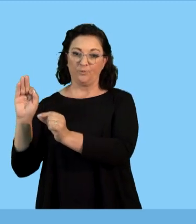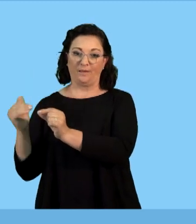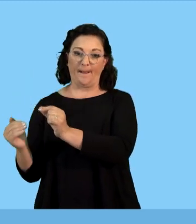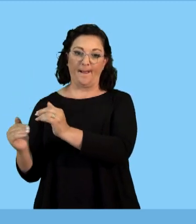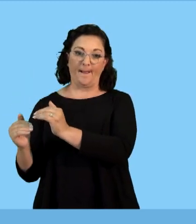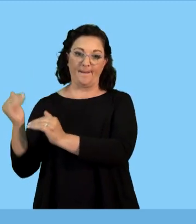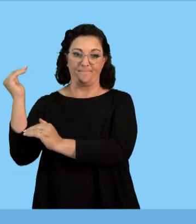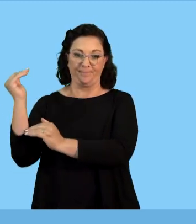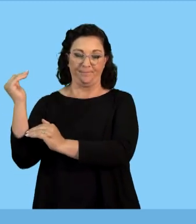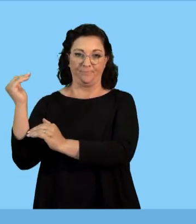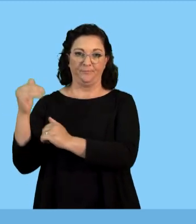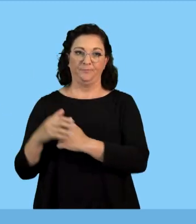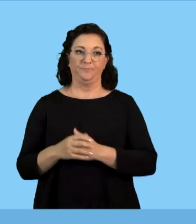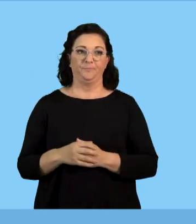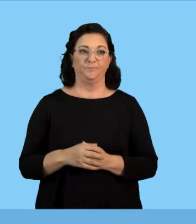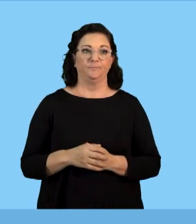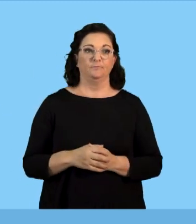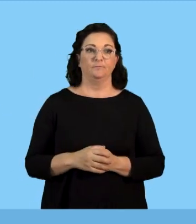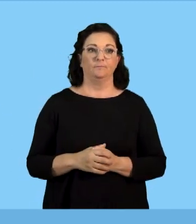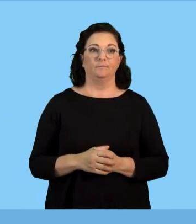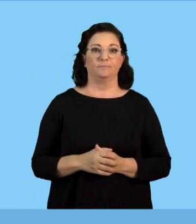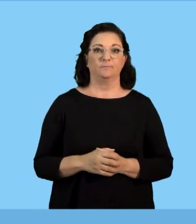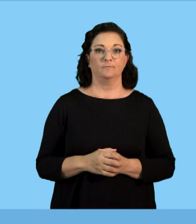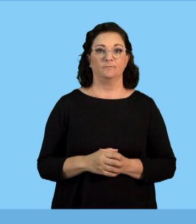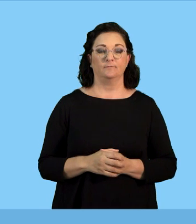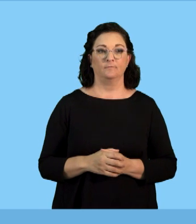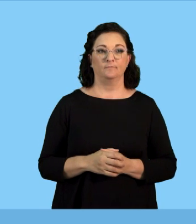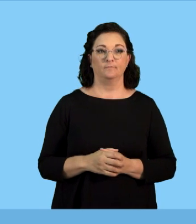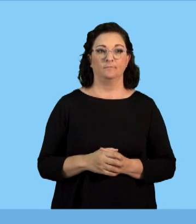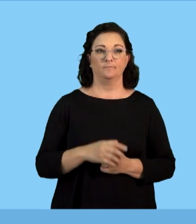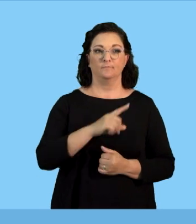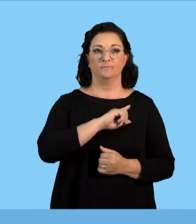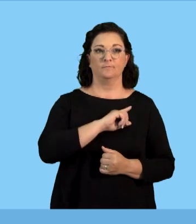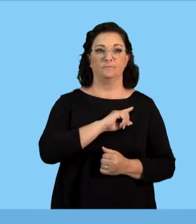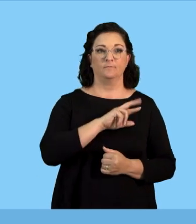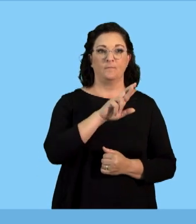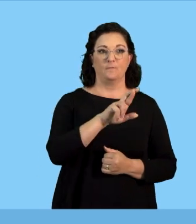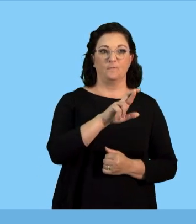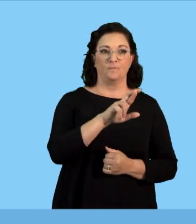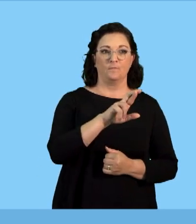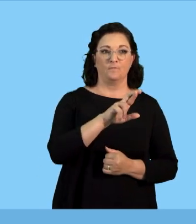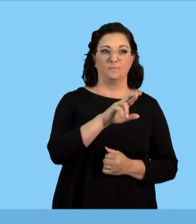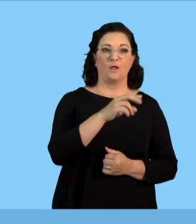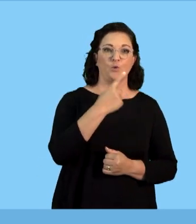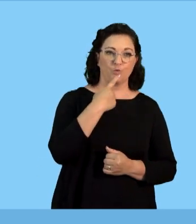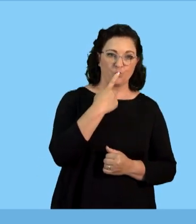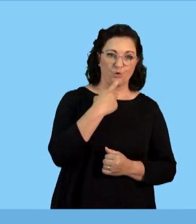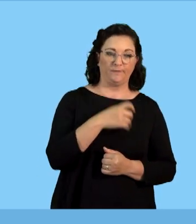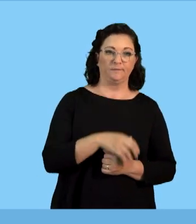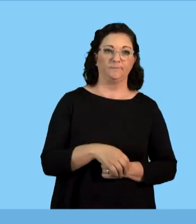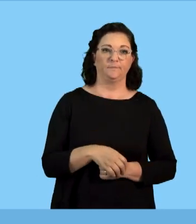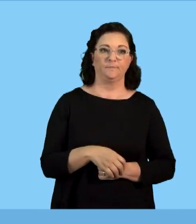the frequency is increasing. So to write there, let's just write ROIC B, or let's just write them in